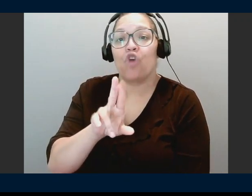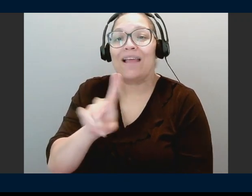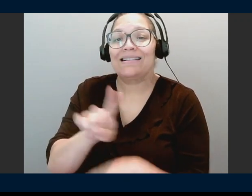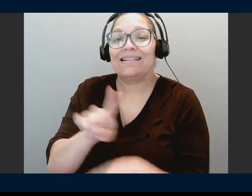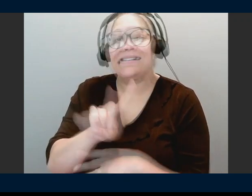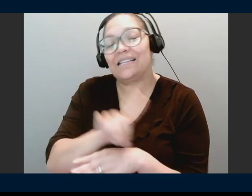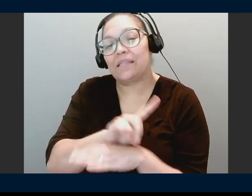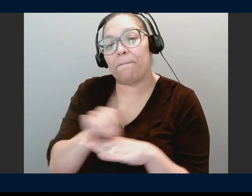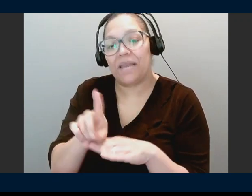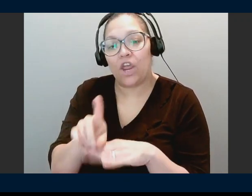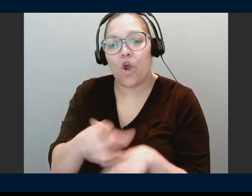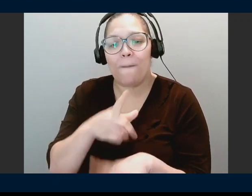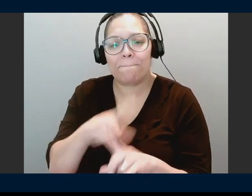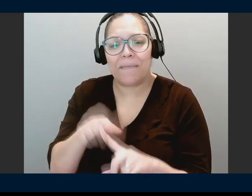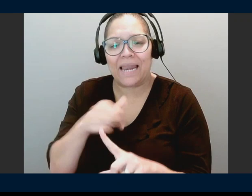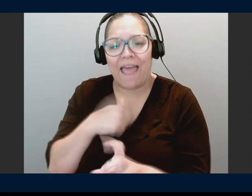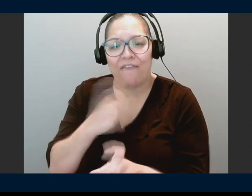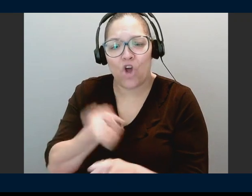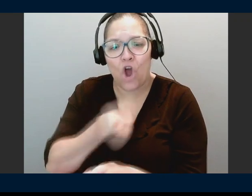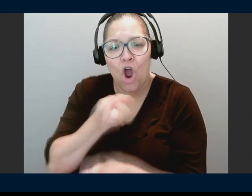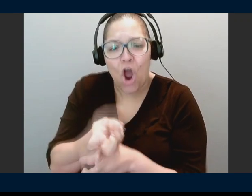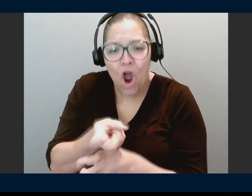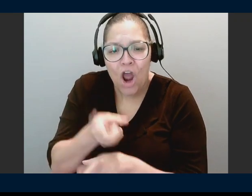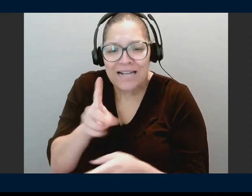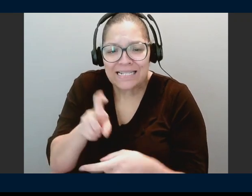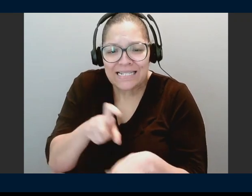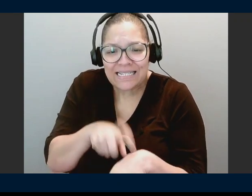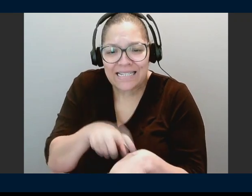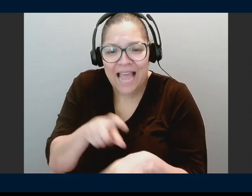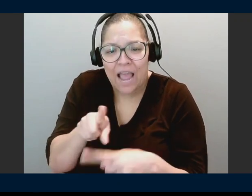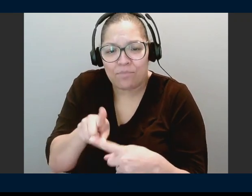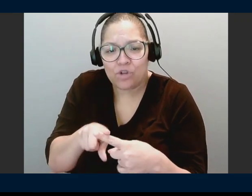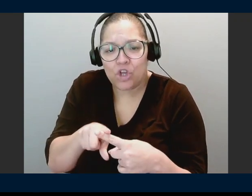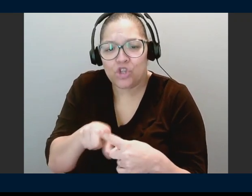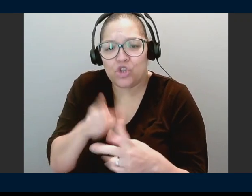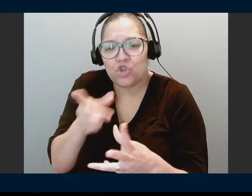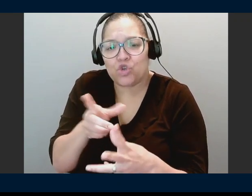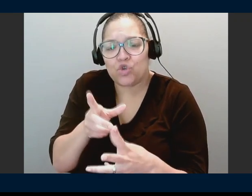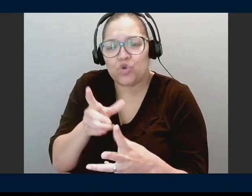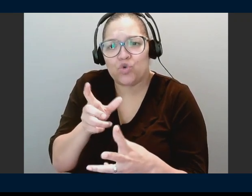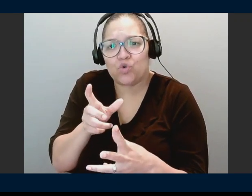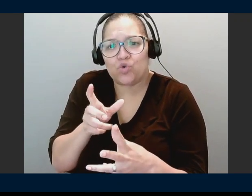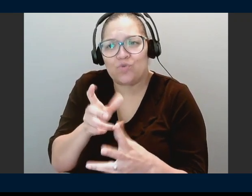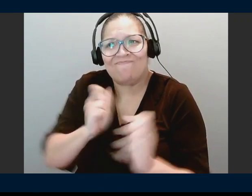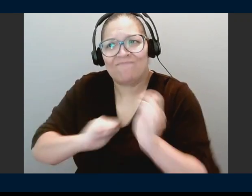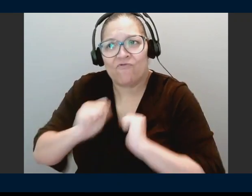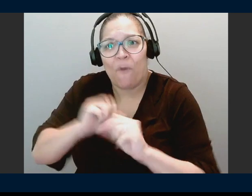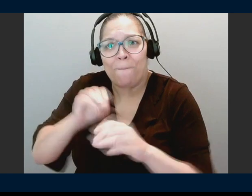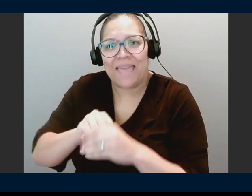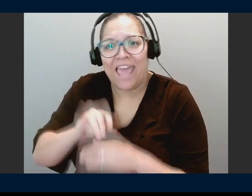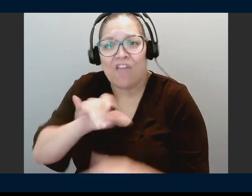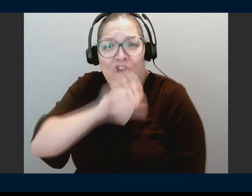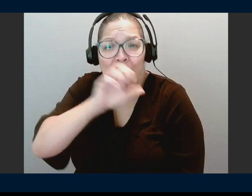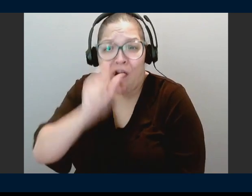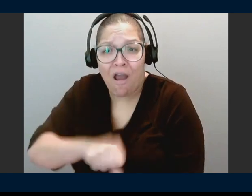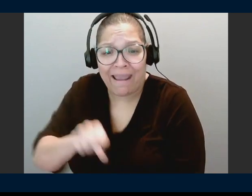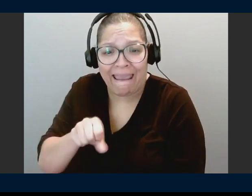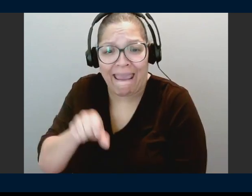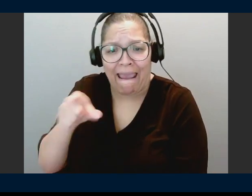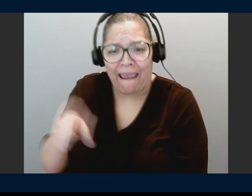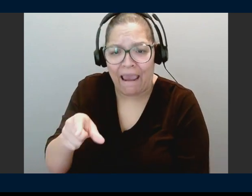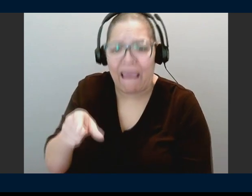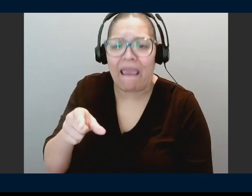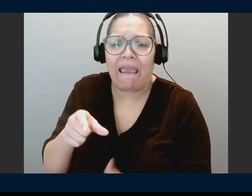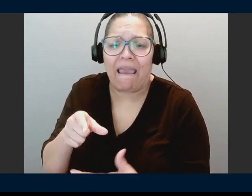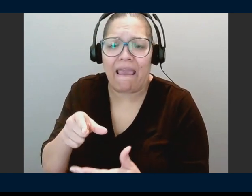university, but has a hard time performing in like archaic educational frameworks, when I've abstracted a lot of these classes away, but